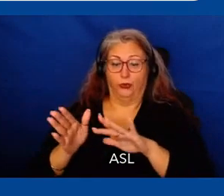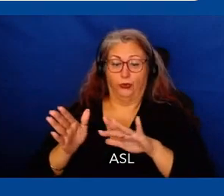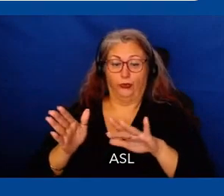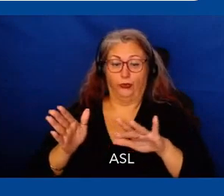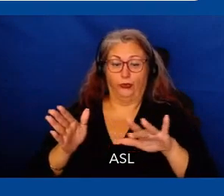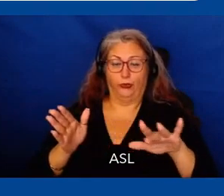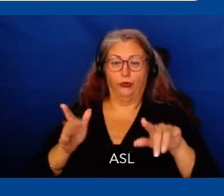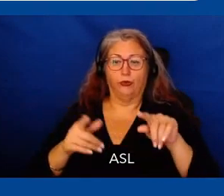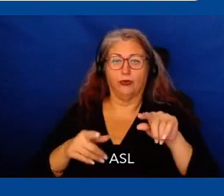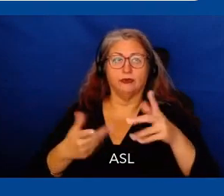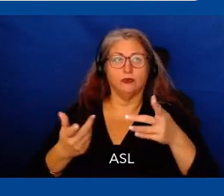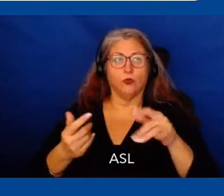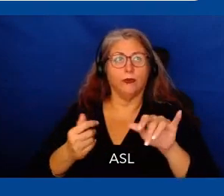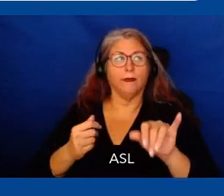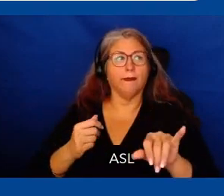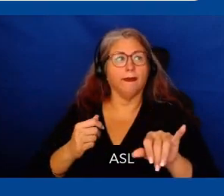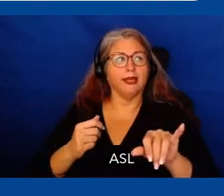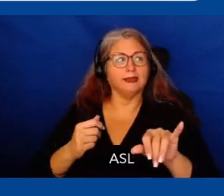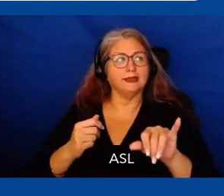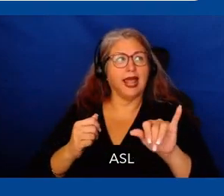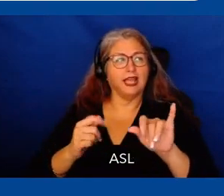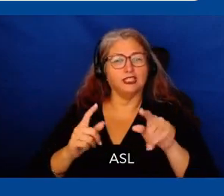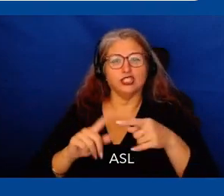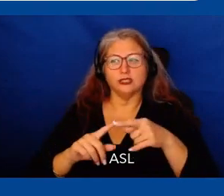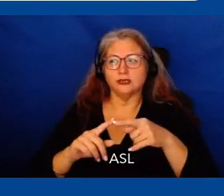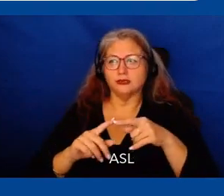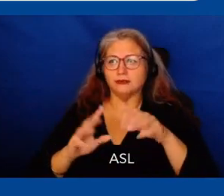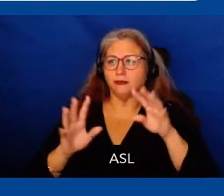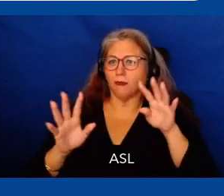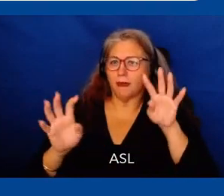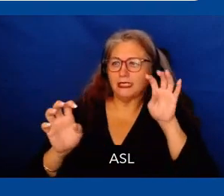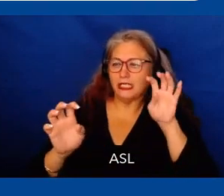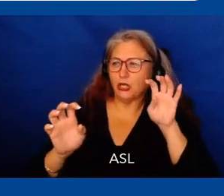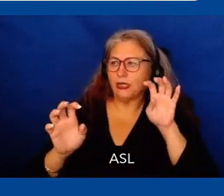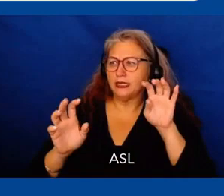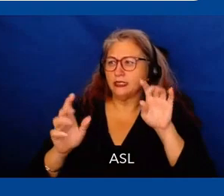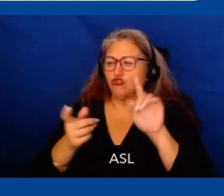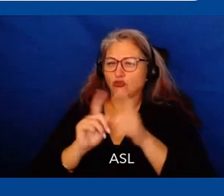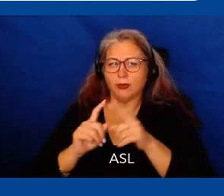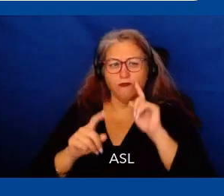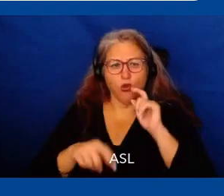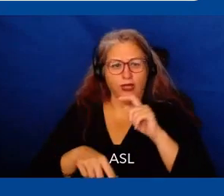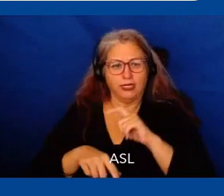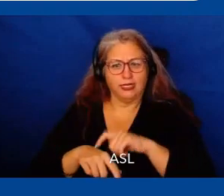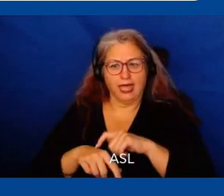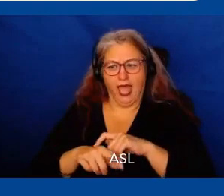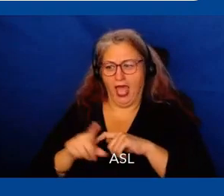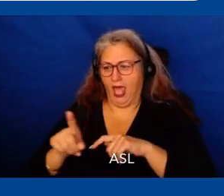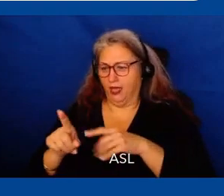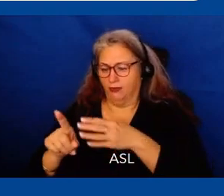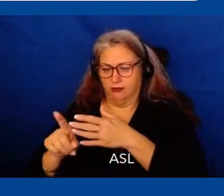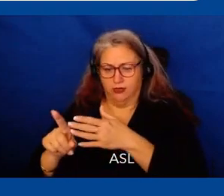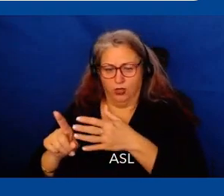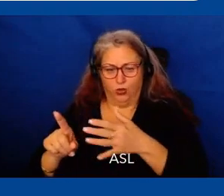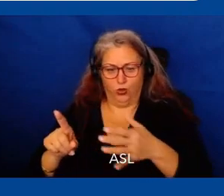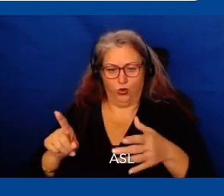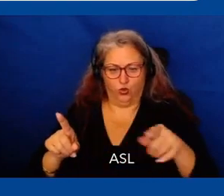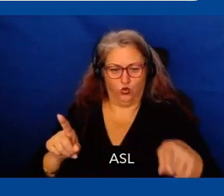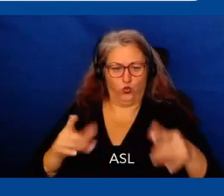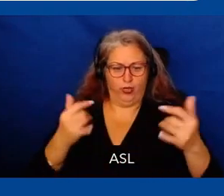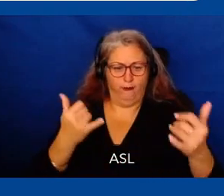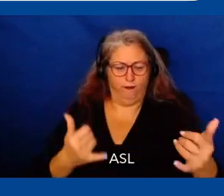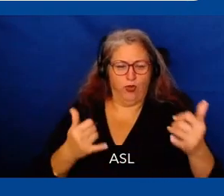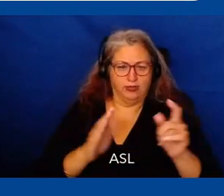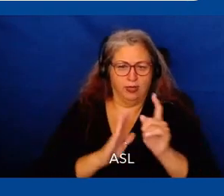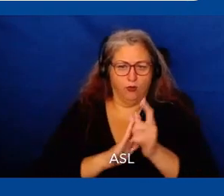this kind of like mysterious transposition of a duration from one time into this present